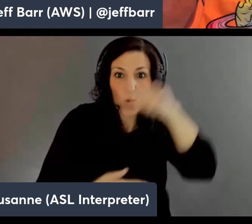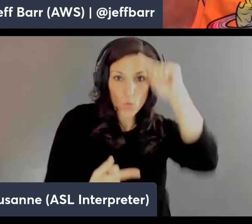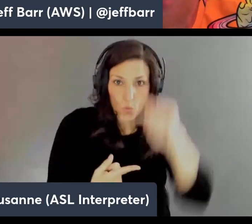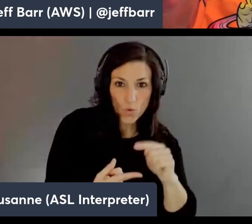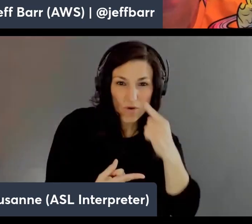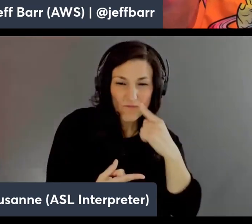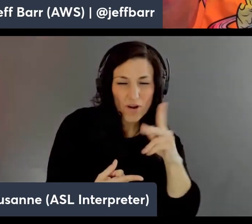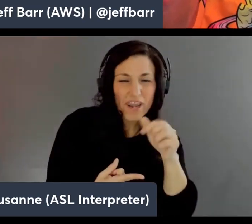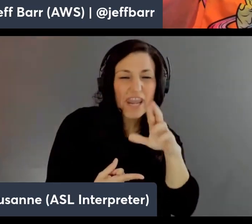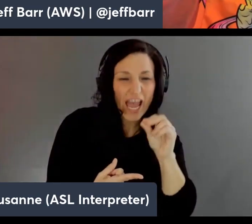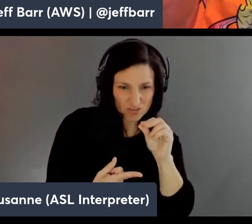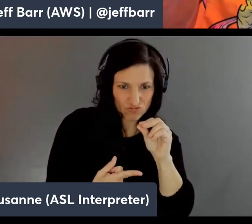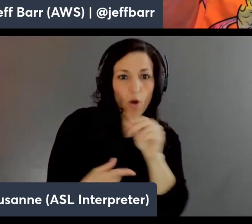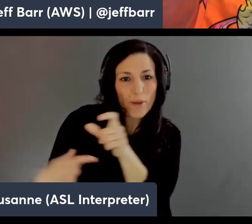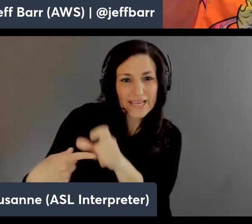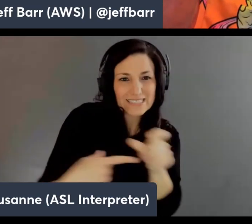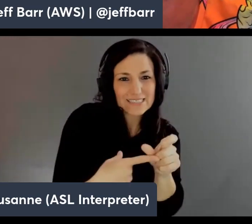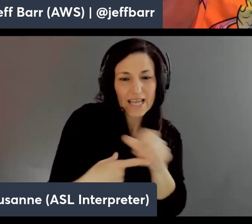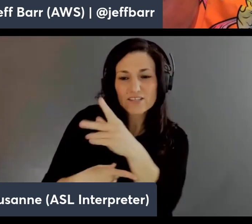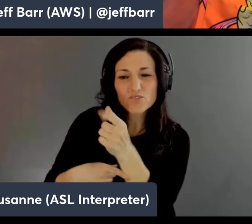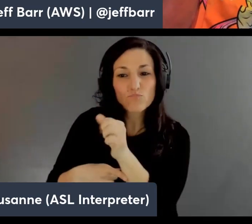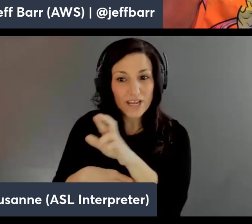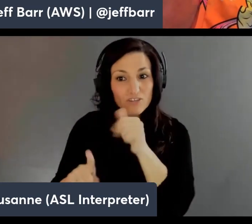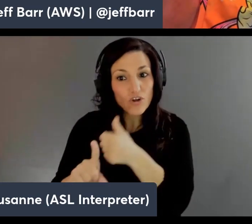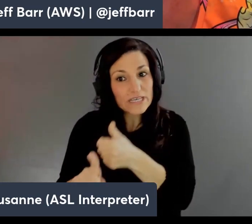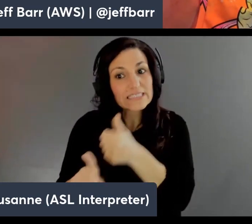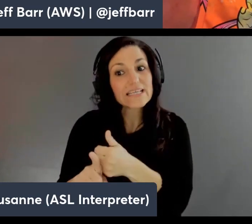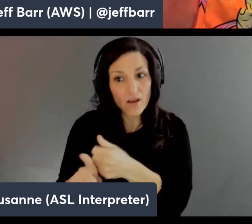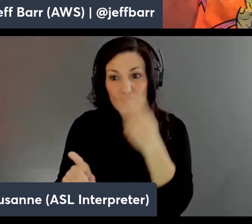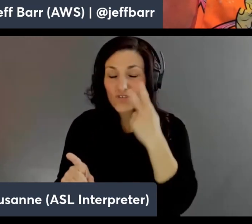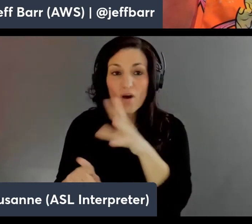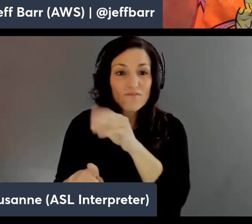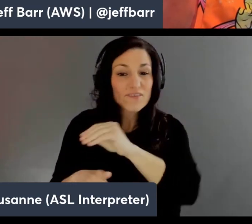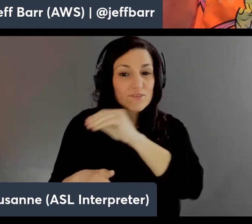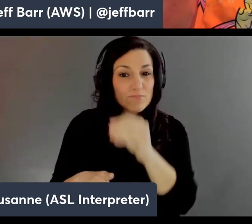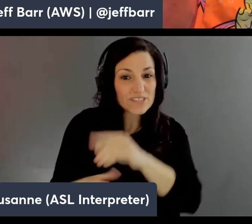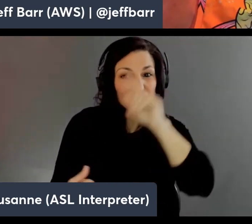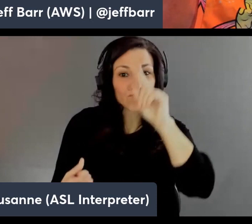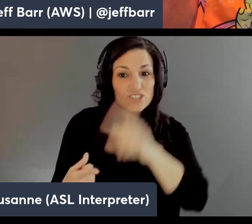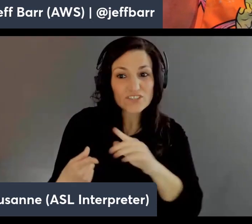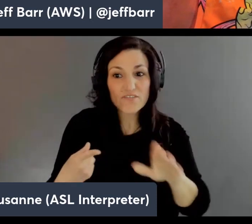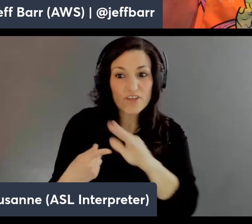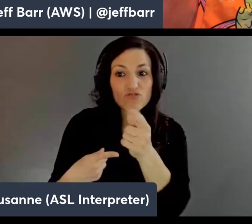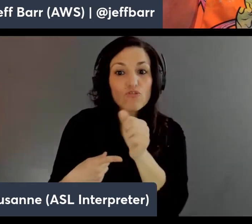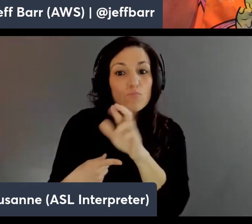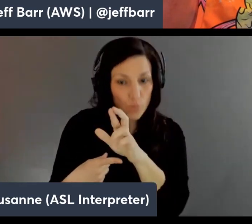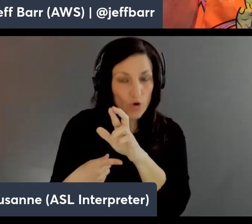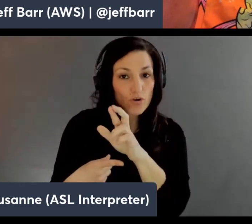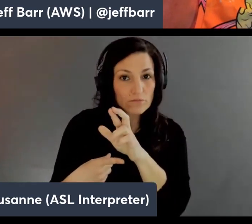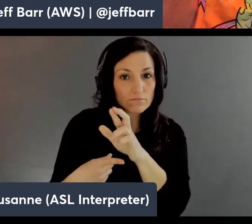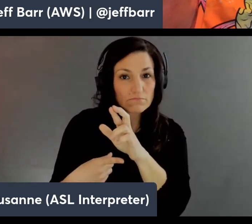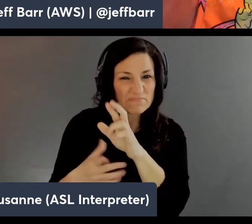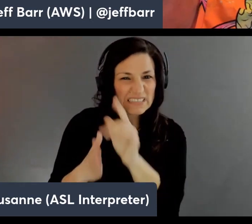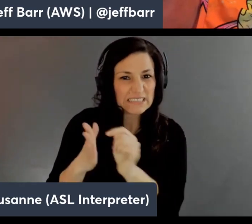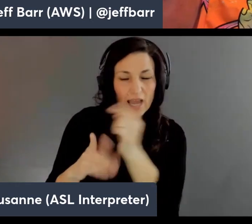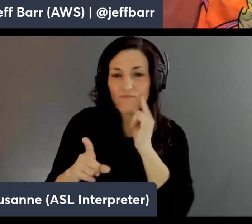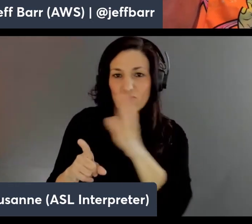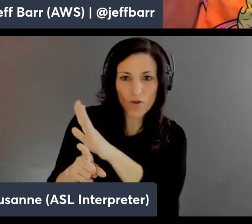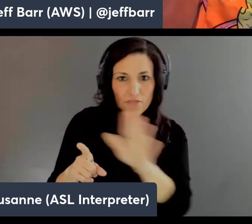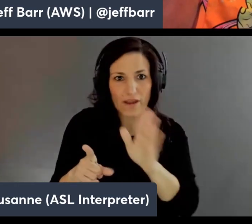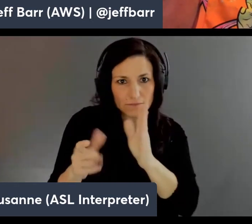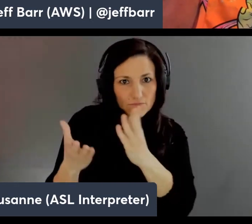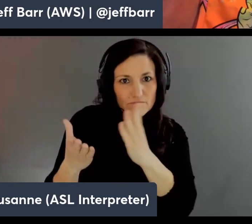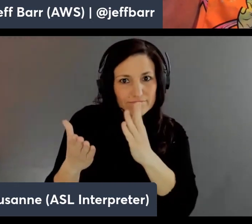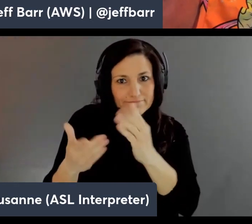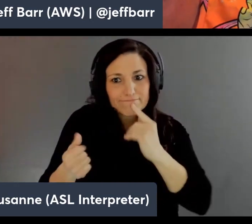And Sprinklr, again, saw 50% reduction in their throughput time for their search latency. So again,